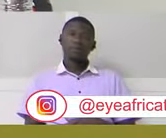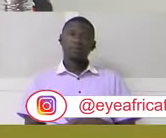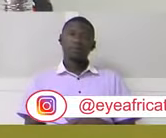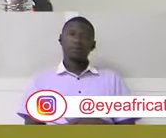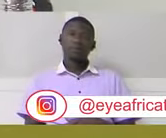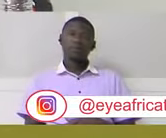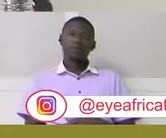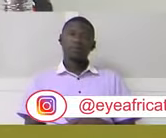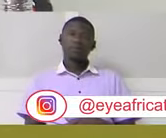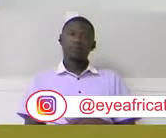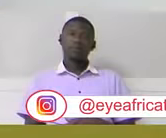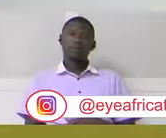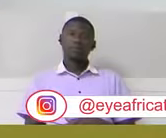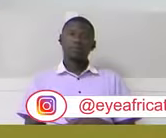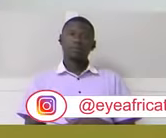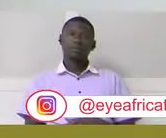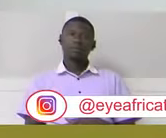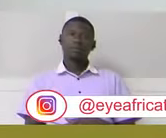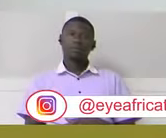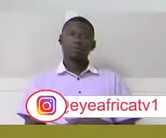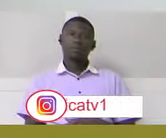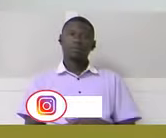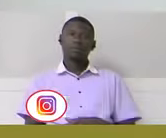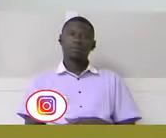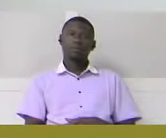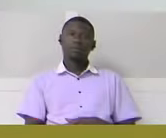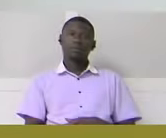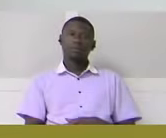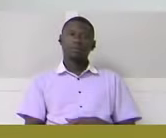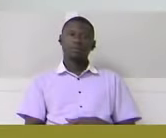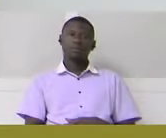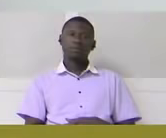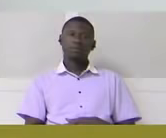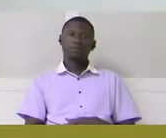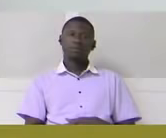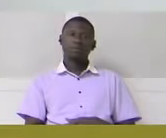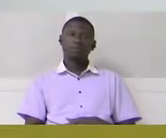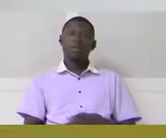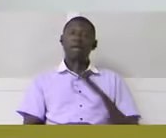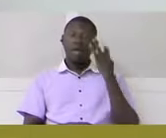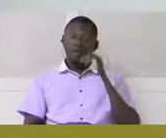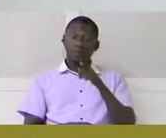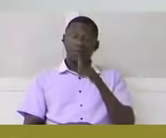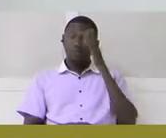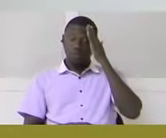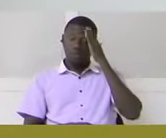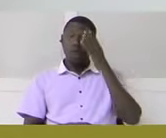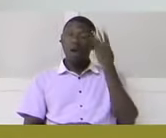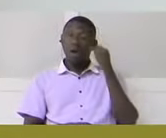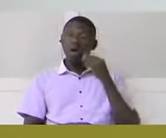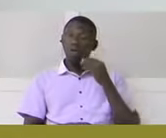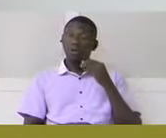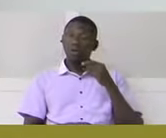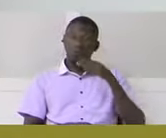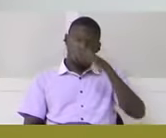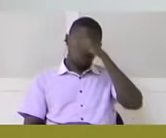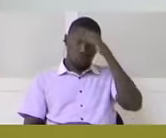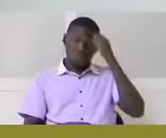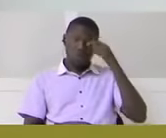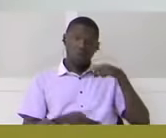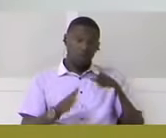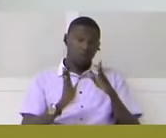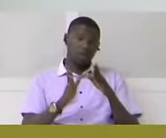yeduma. If you know how it works, you will know it was not my role and my responsibility. Ni ya lonko wolkara nyame ibalo nalo ko